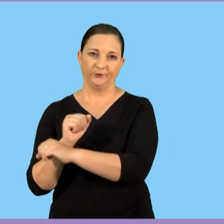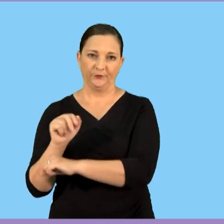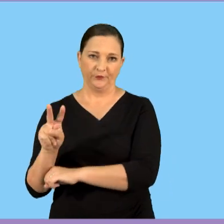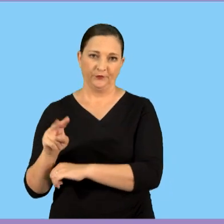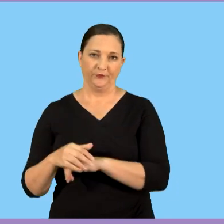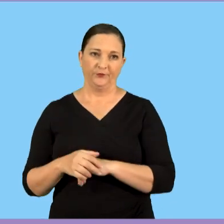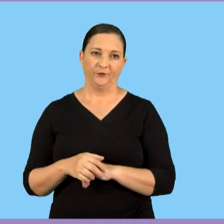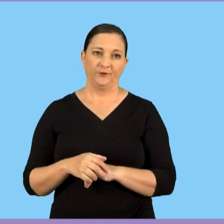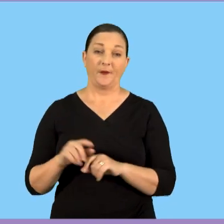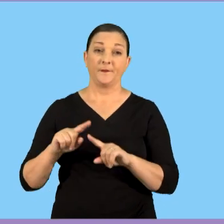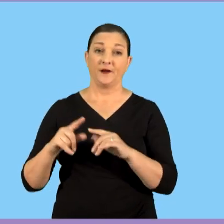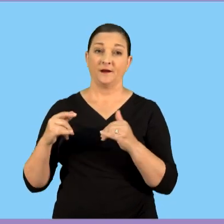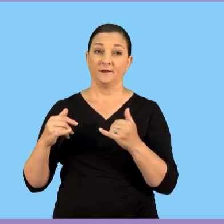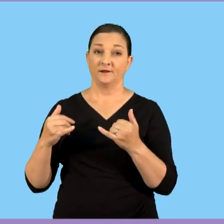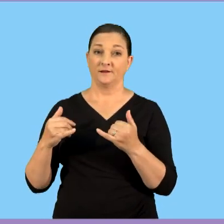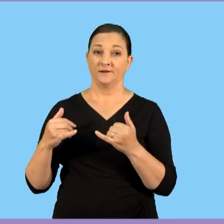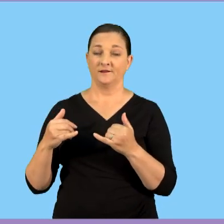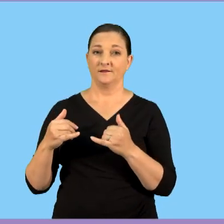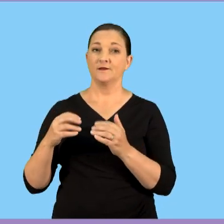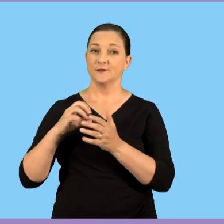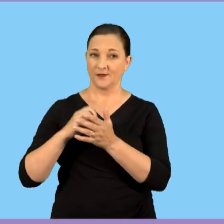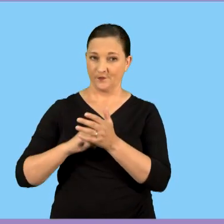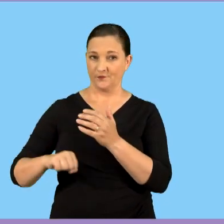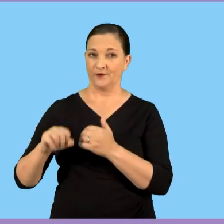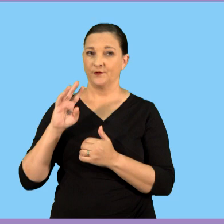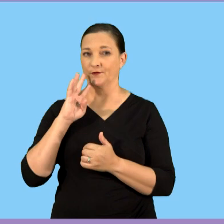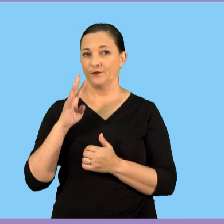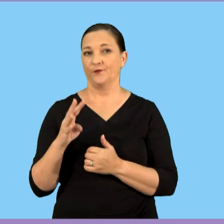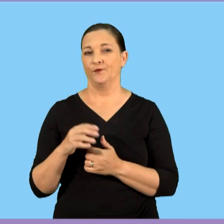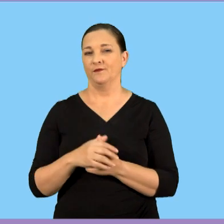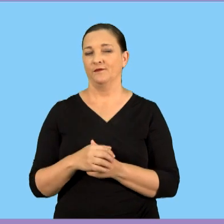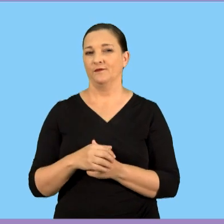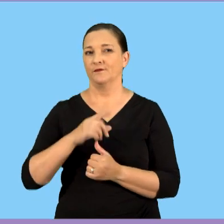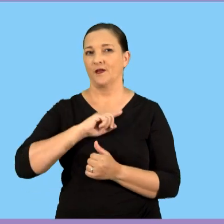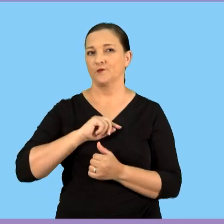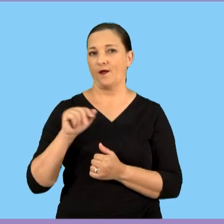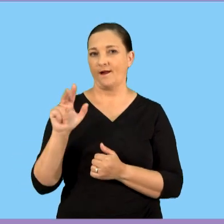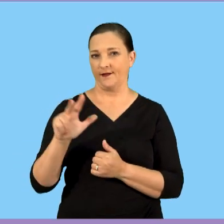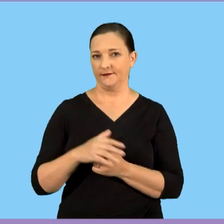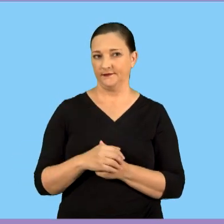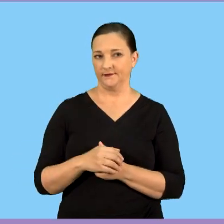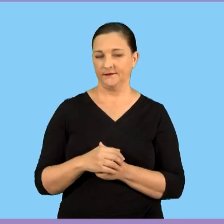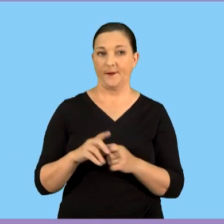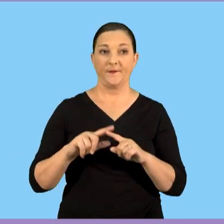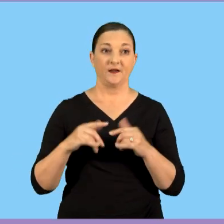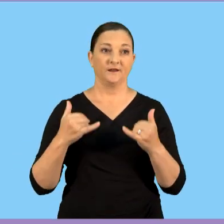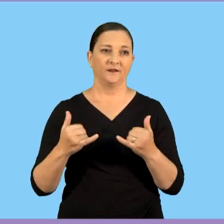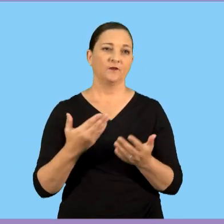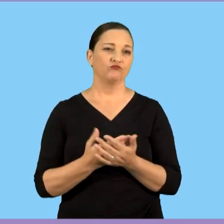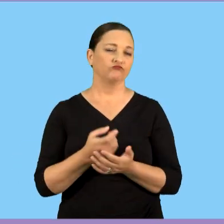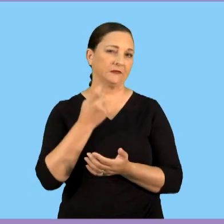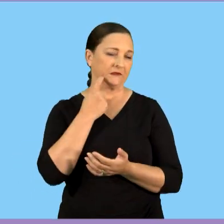4 multiplied by 2? We are going to be subtracting an 8. But of course, as you can see, we